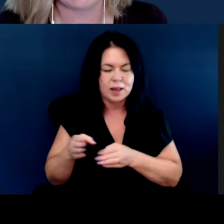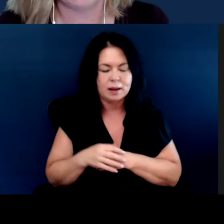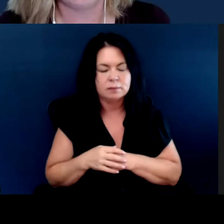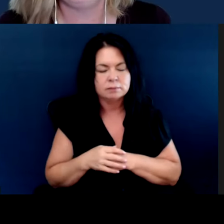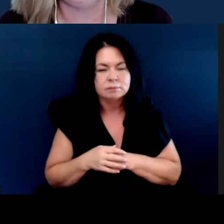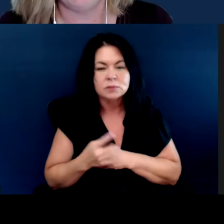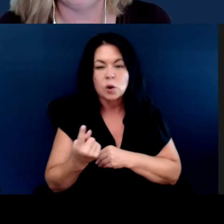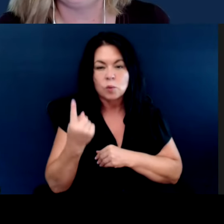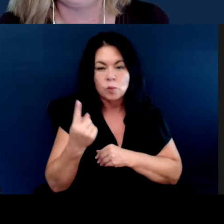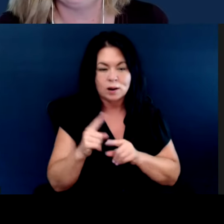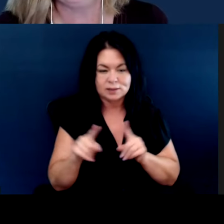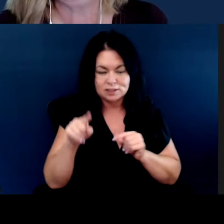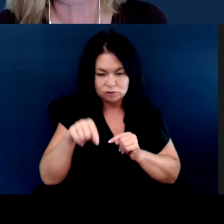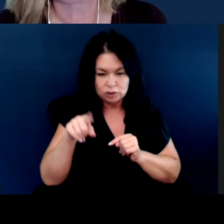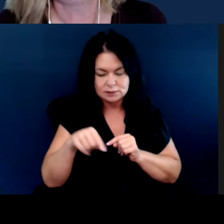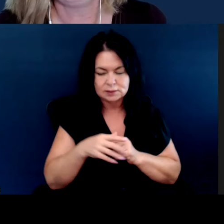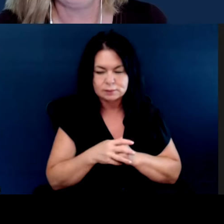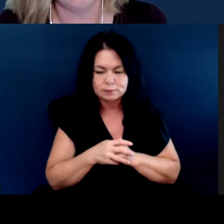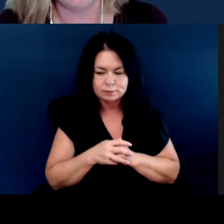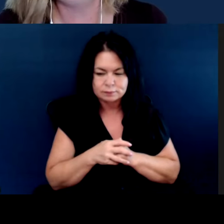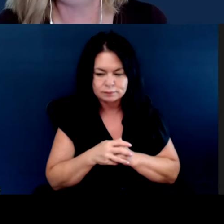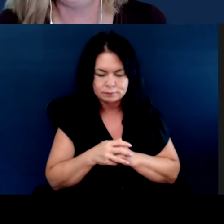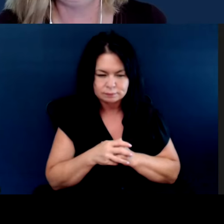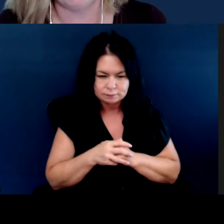is that you do have to